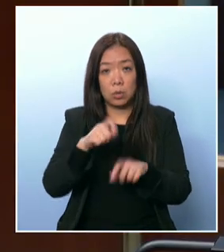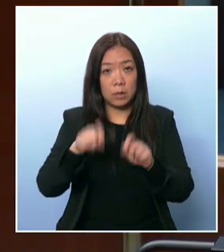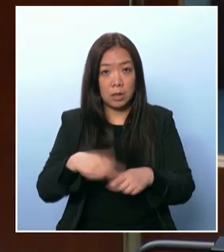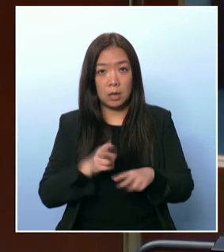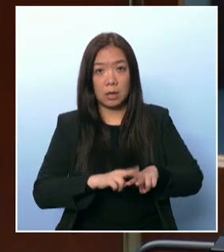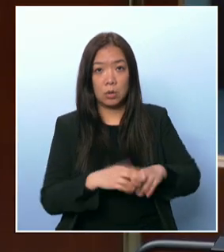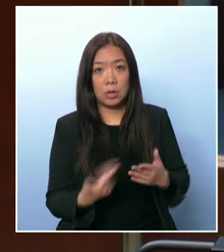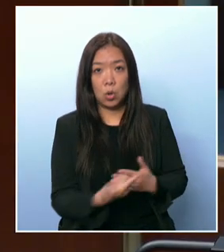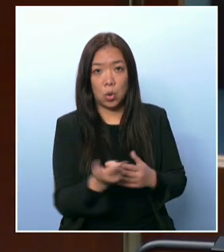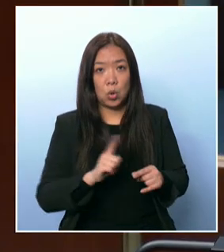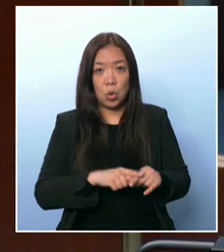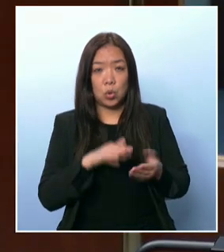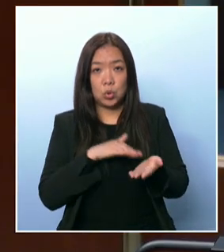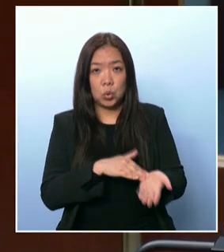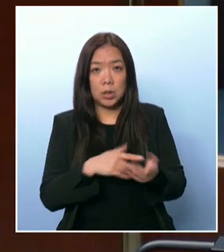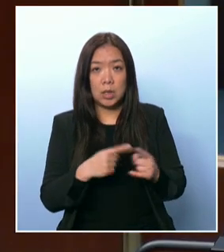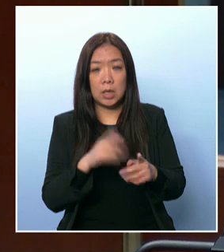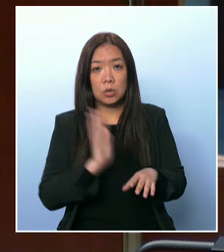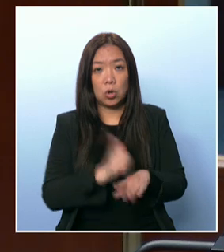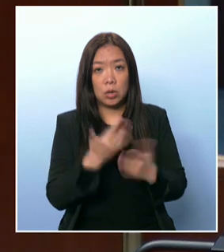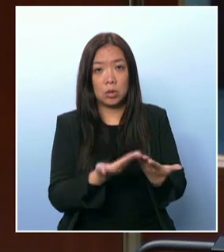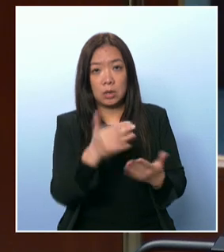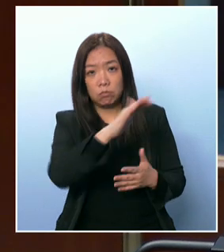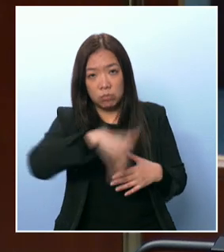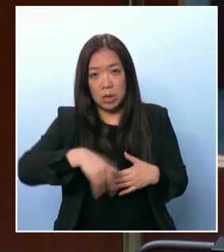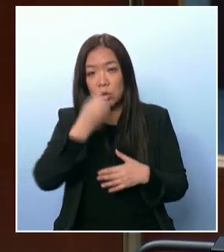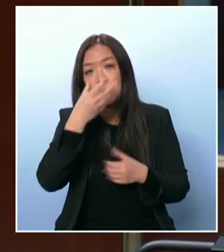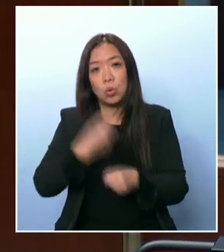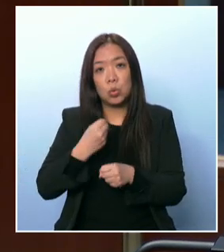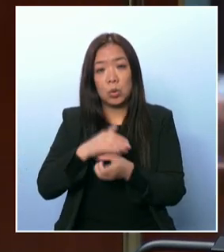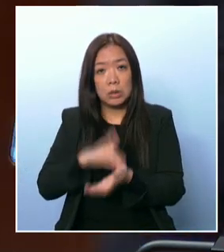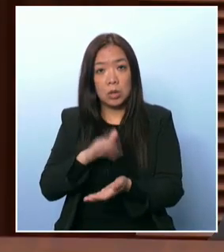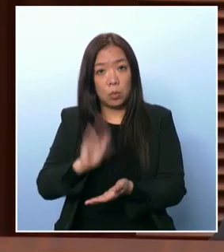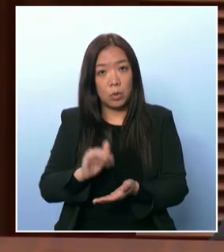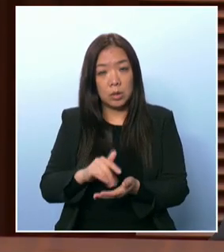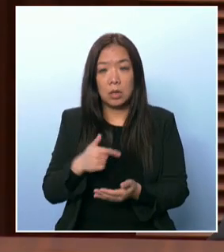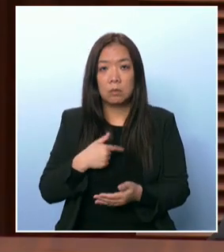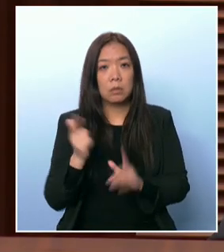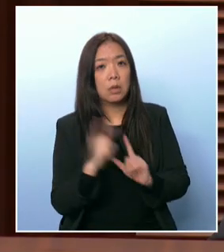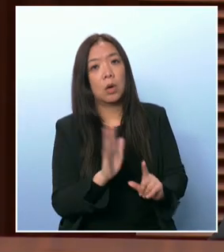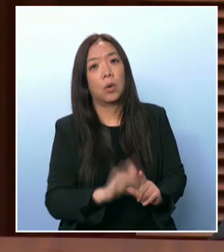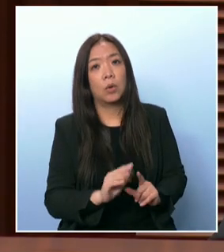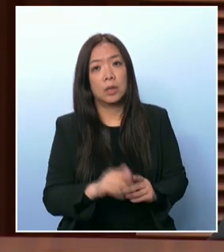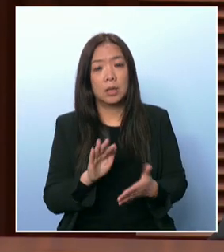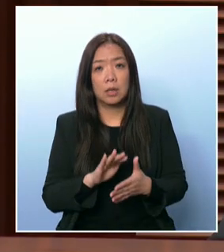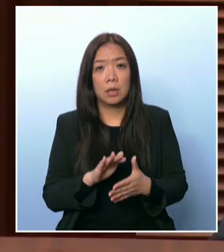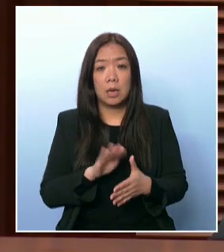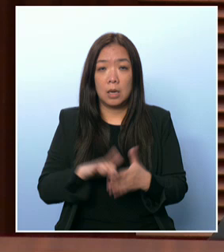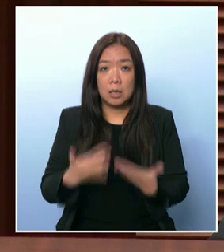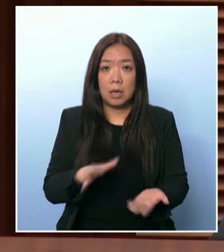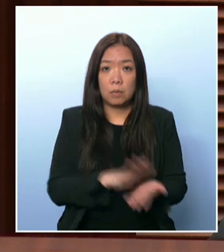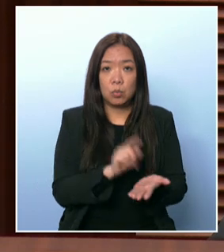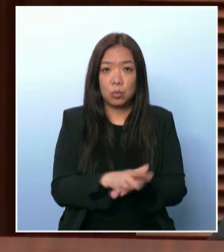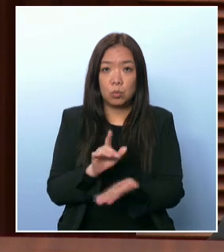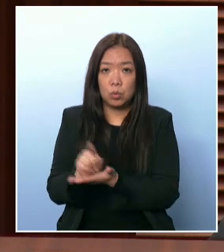brief follow-up question. In the country, there is no lack of CM talents, so can they come to Hong Kong